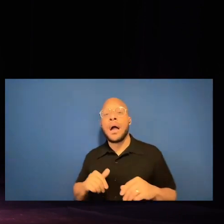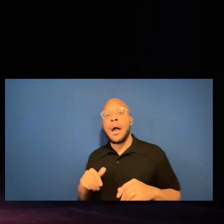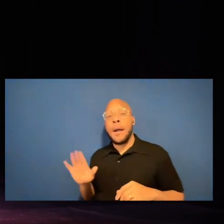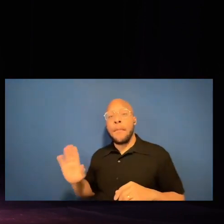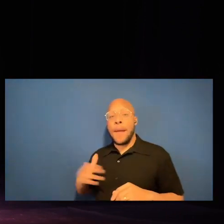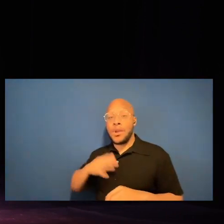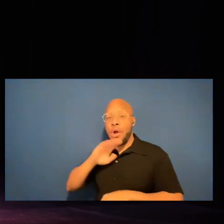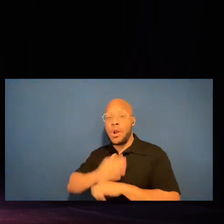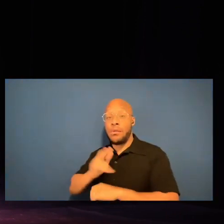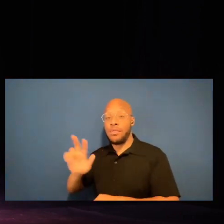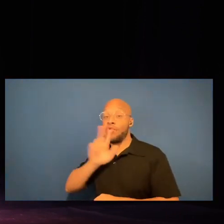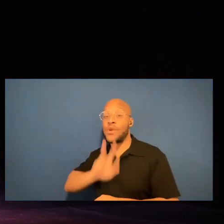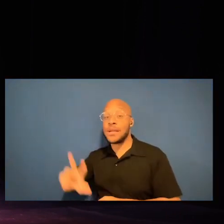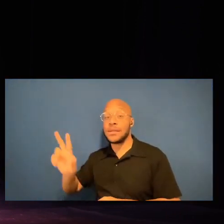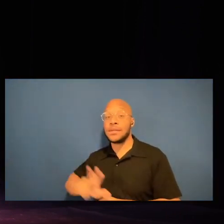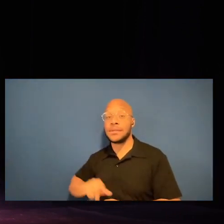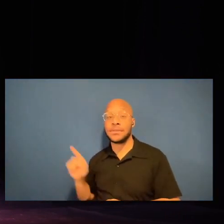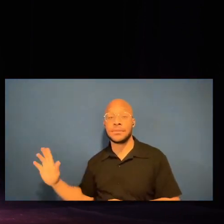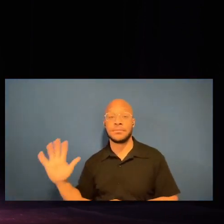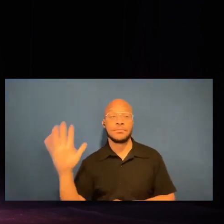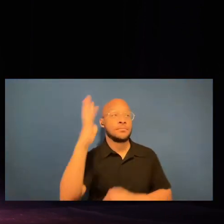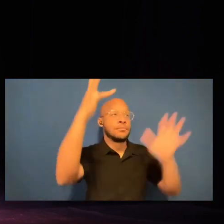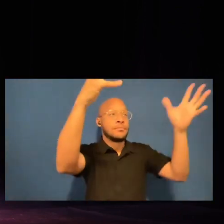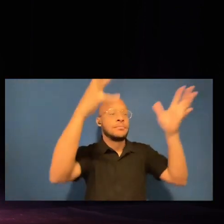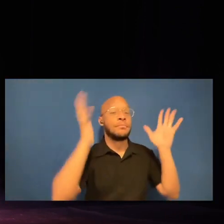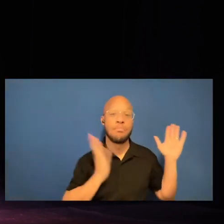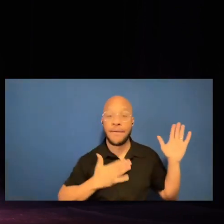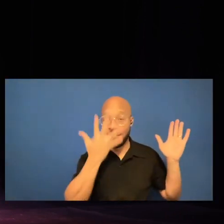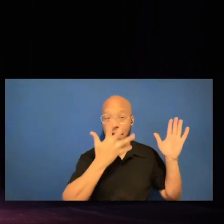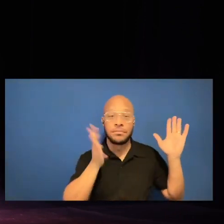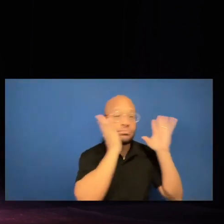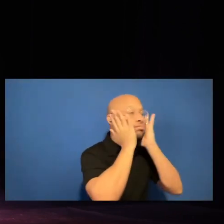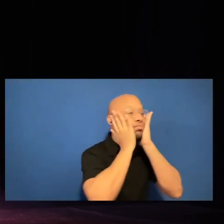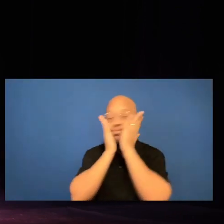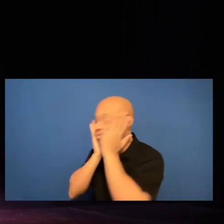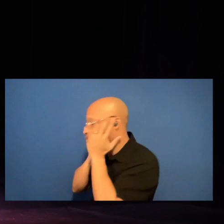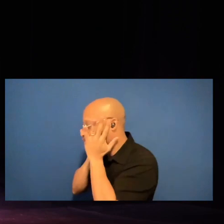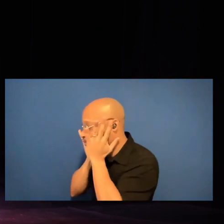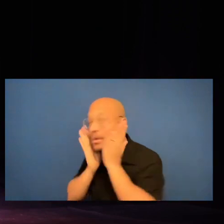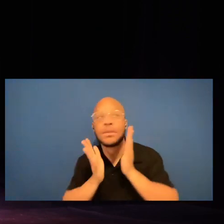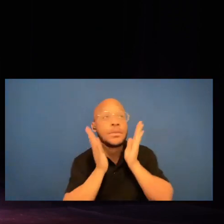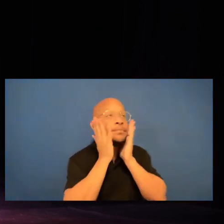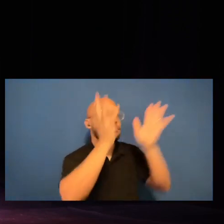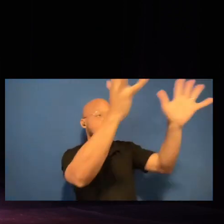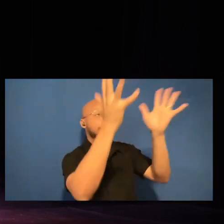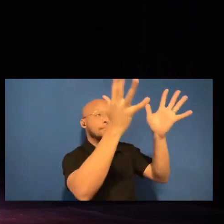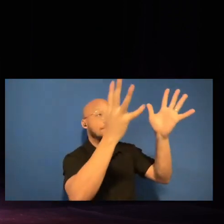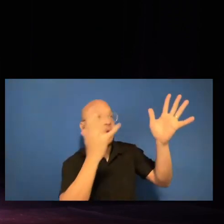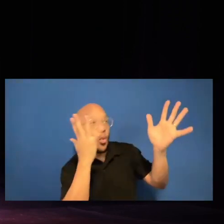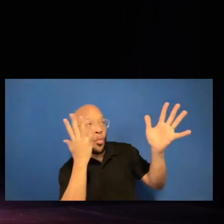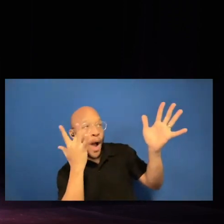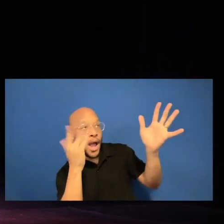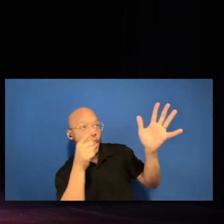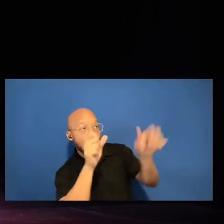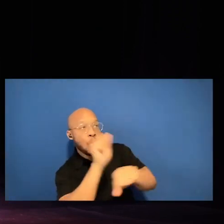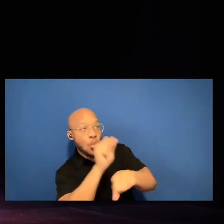Why do you do this work?" They were sincere questions born from her attempt to